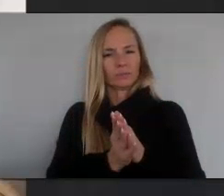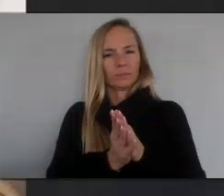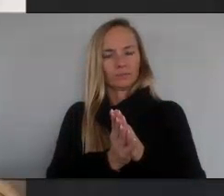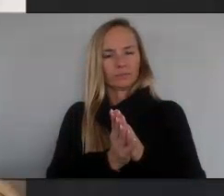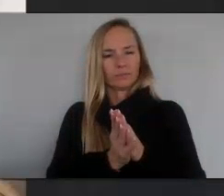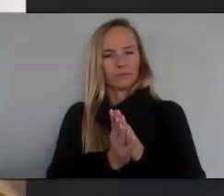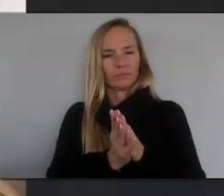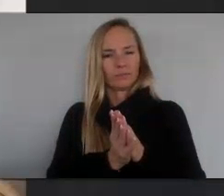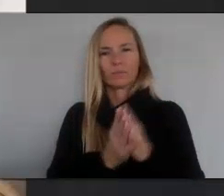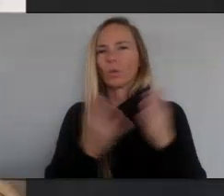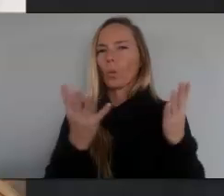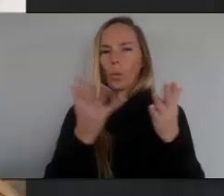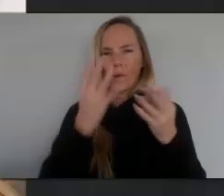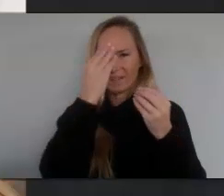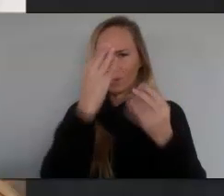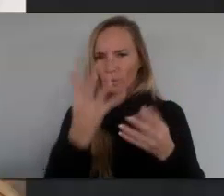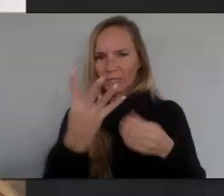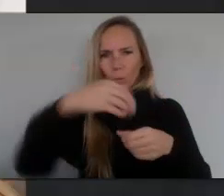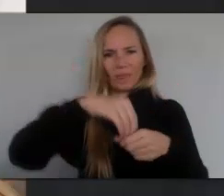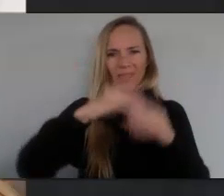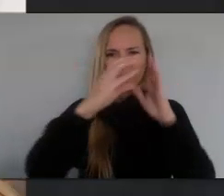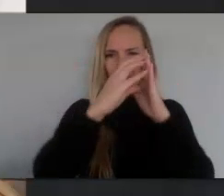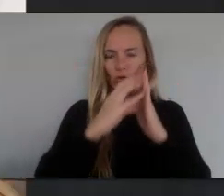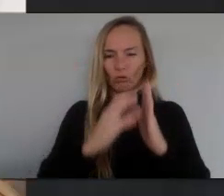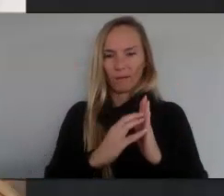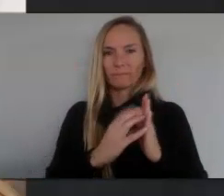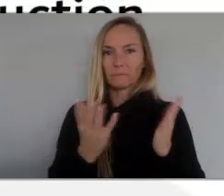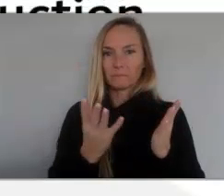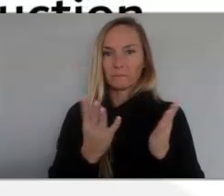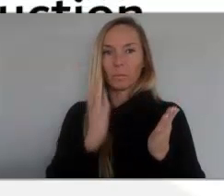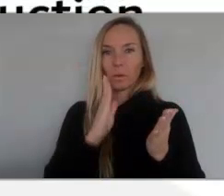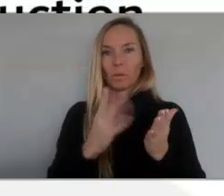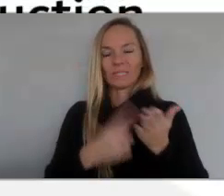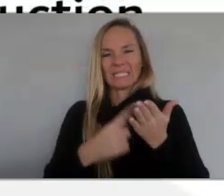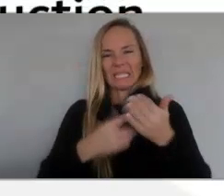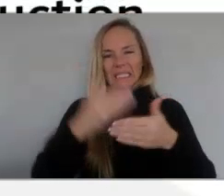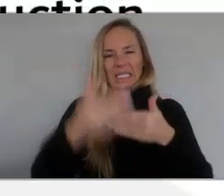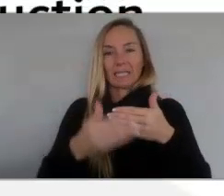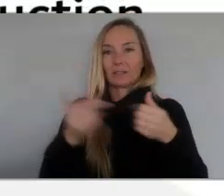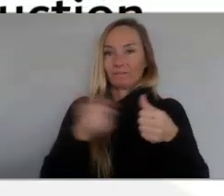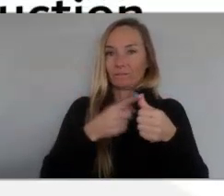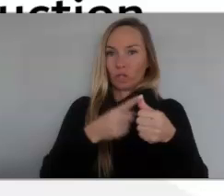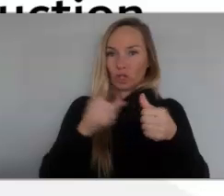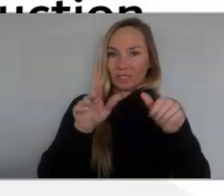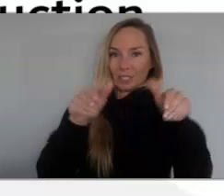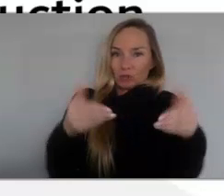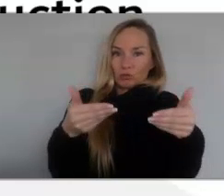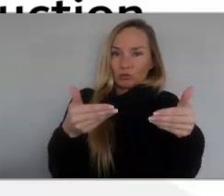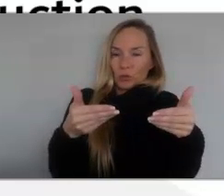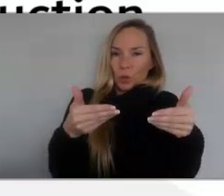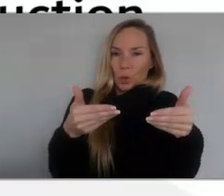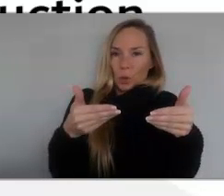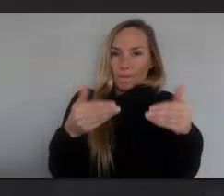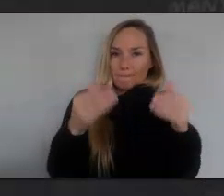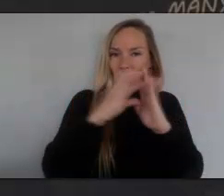But what information goes in the paragraphs? That's what we're going to talk about next. The first part of the introduction paragraph is called the